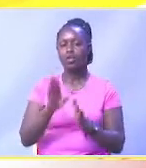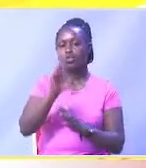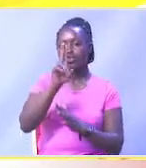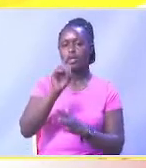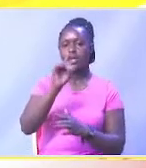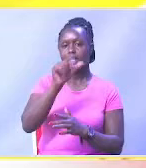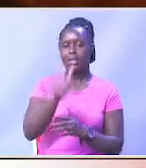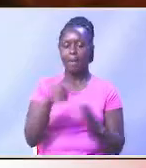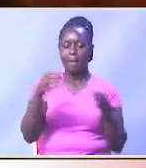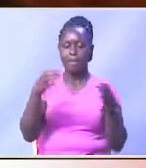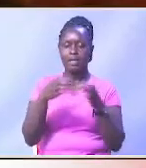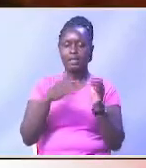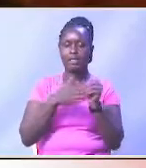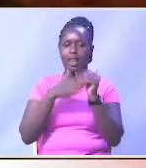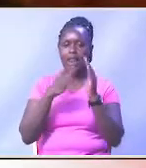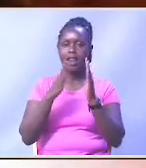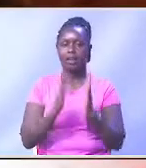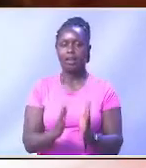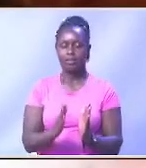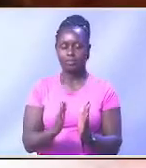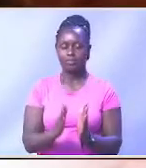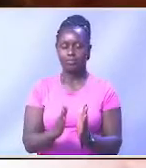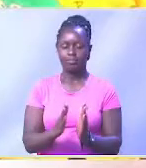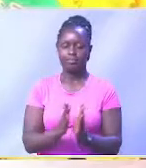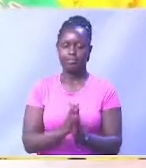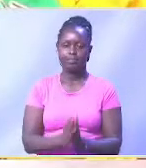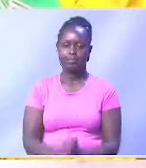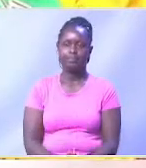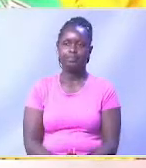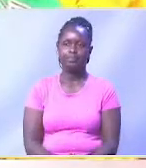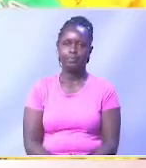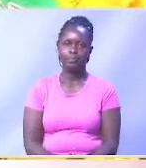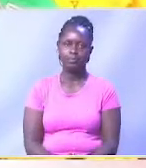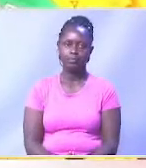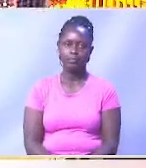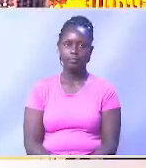deputy president of Kenya. Violet Auma, TV 47, Kakamega.